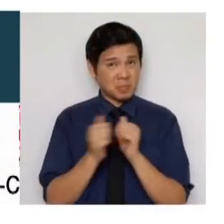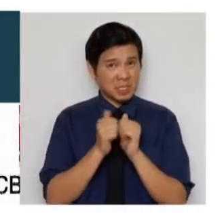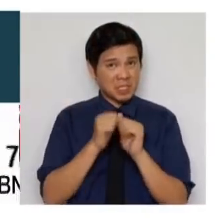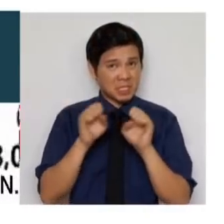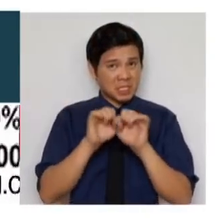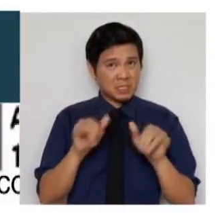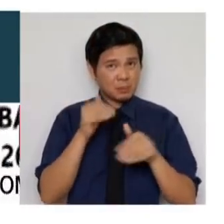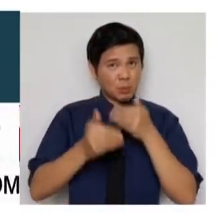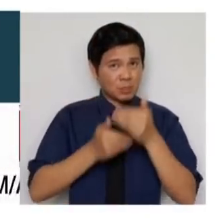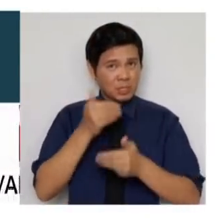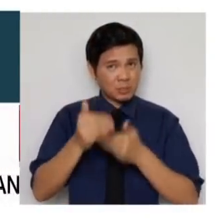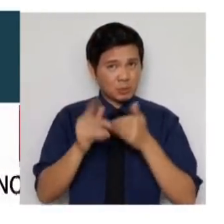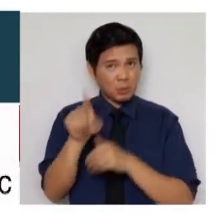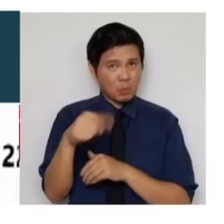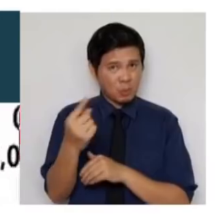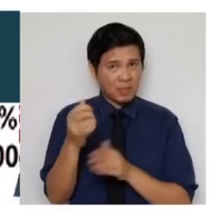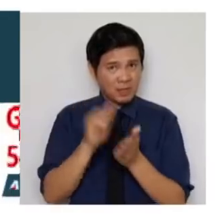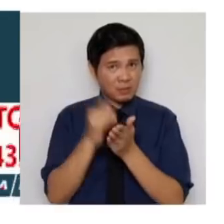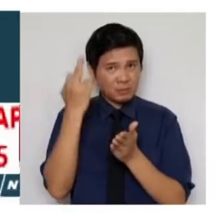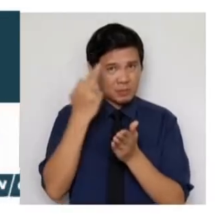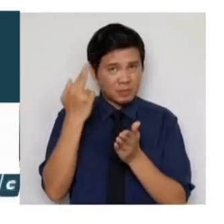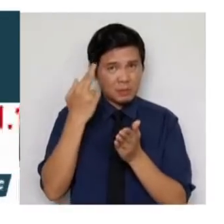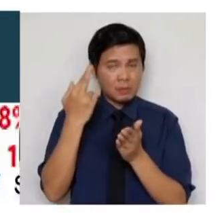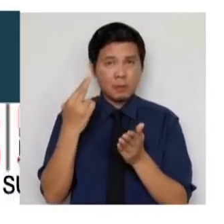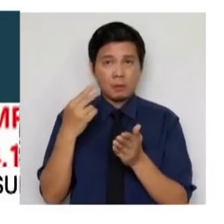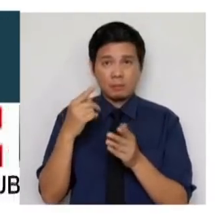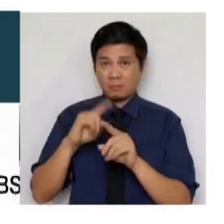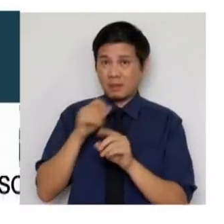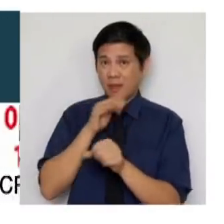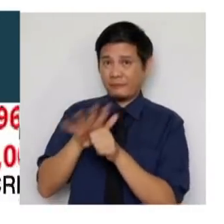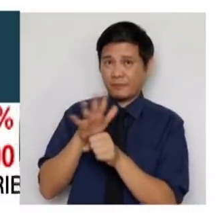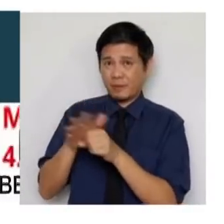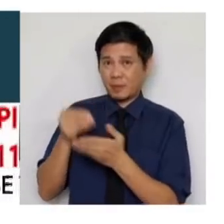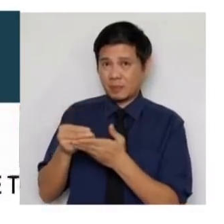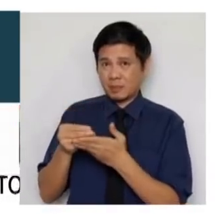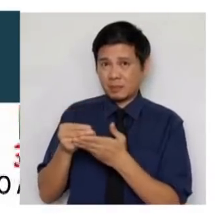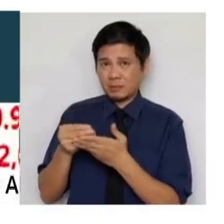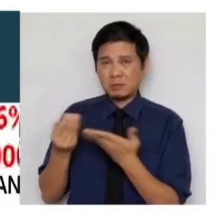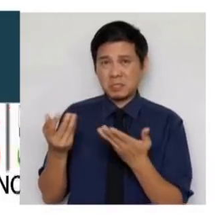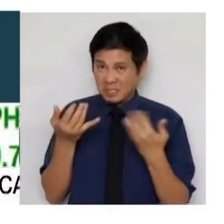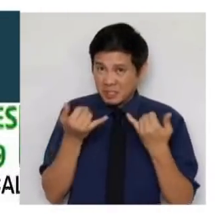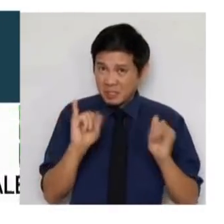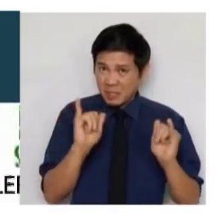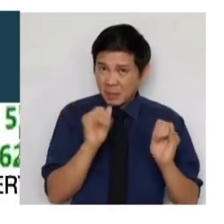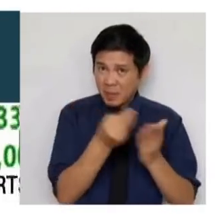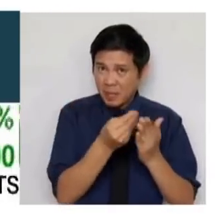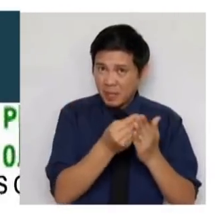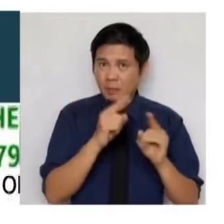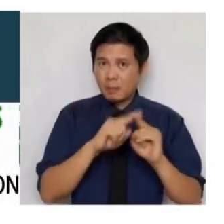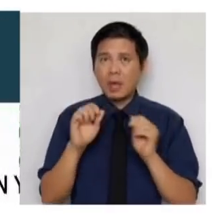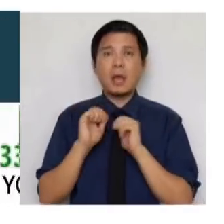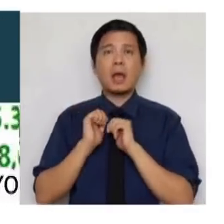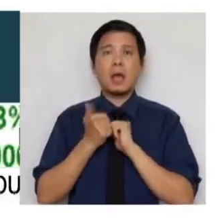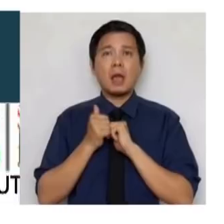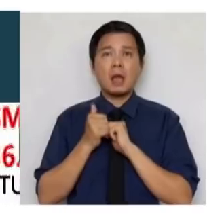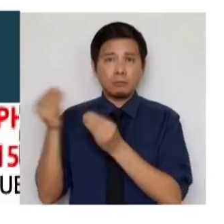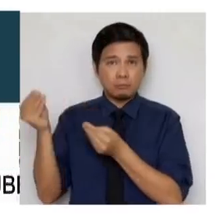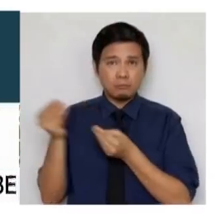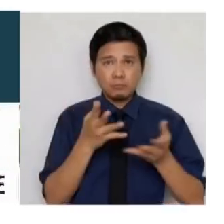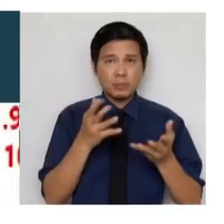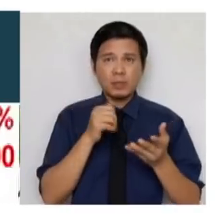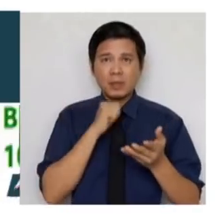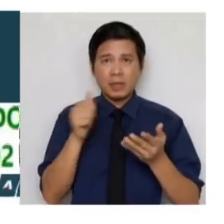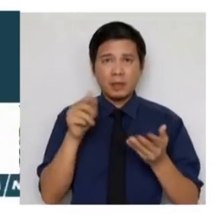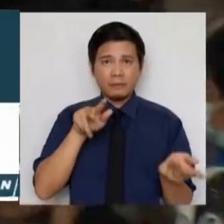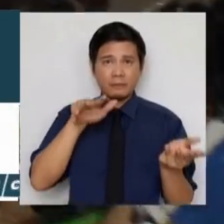Mayor, and not the lack of funds? You still have the funds. It's just the matter of dispersing it. Oh, yeah. The funds are,